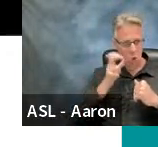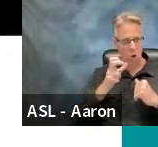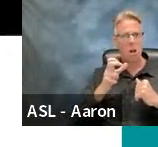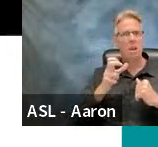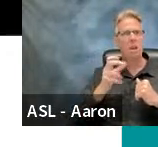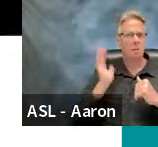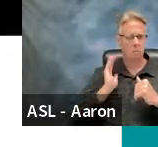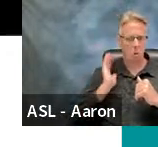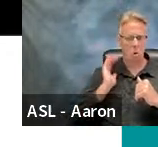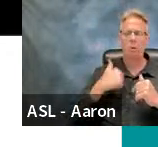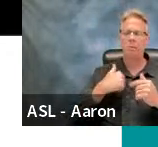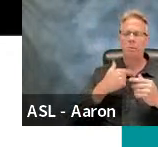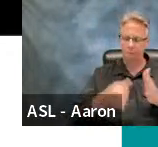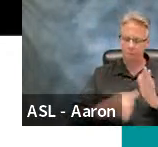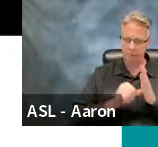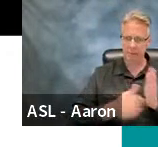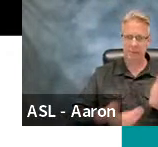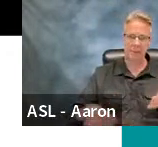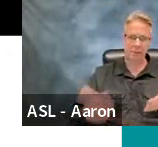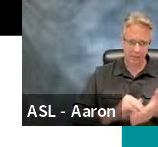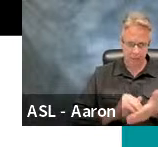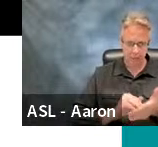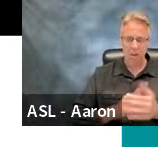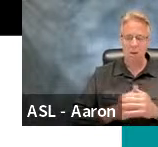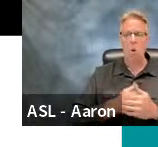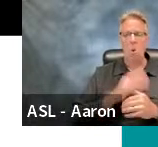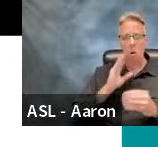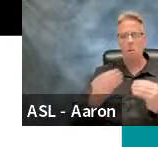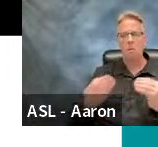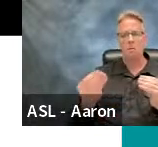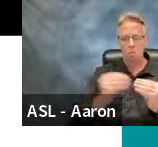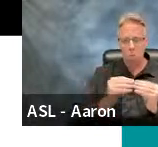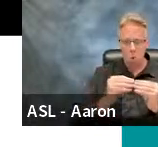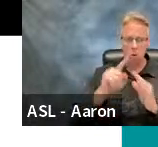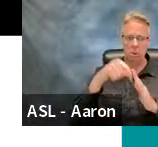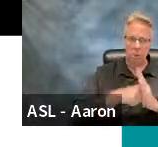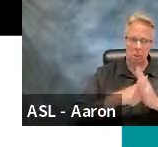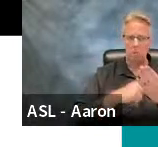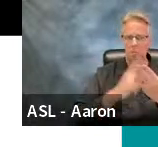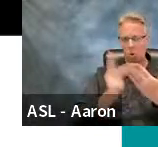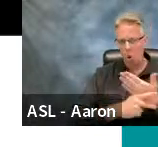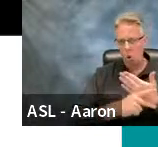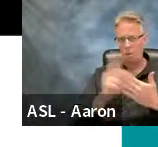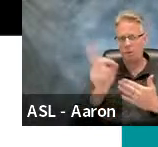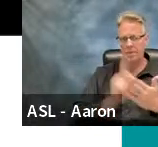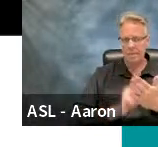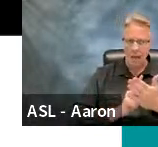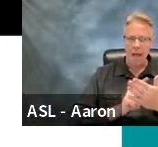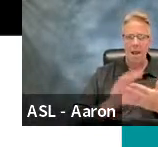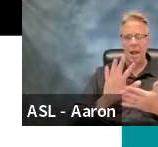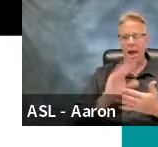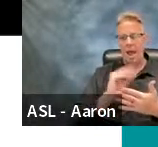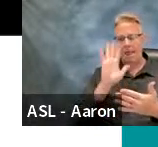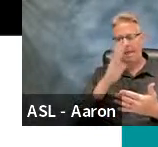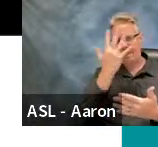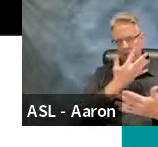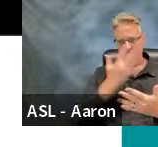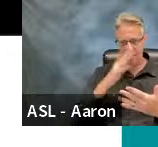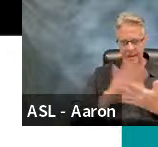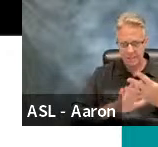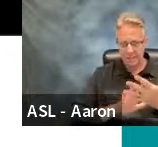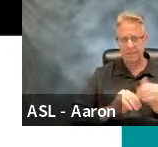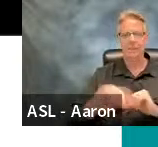before, but we're certainly going to get deeper into program design elements and aesthetics. The design